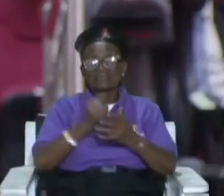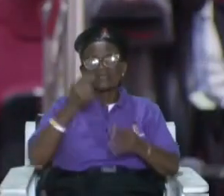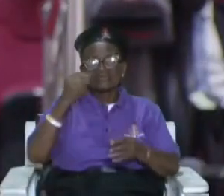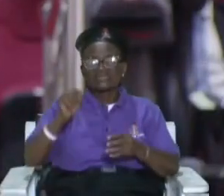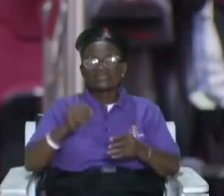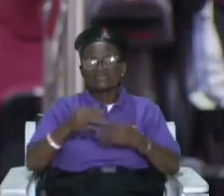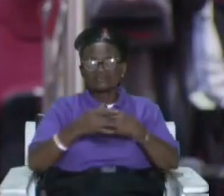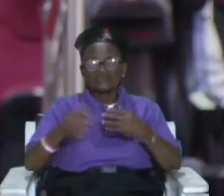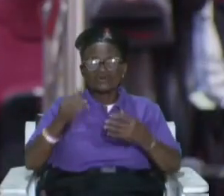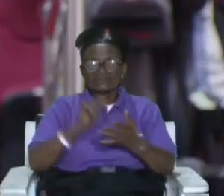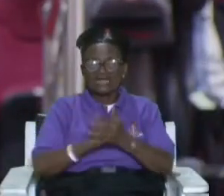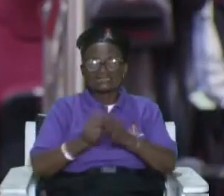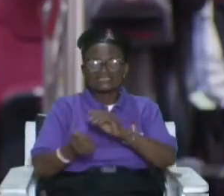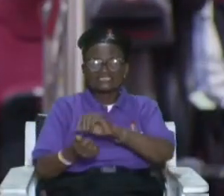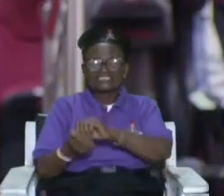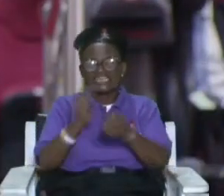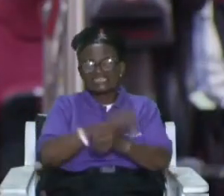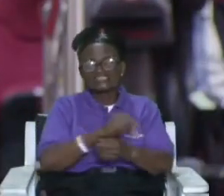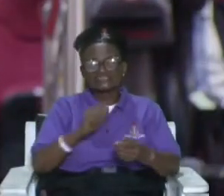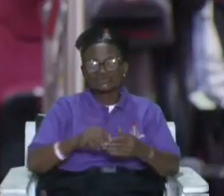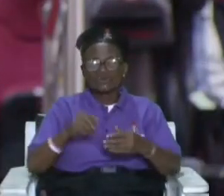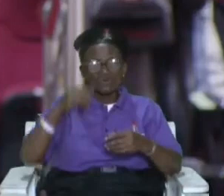water became blood again.